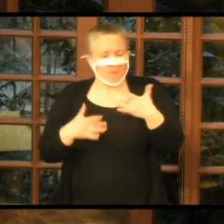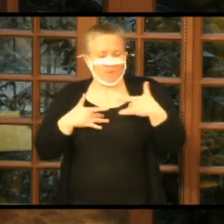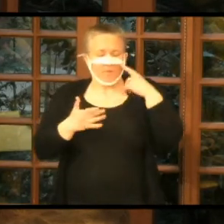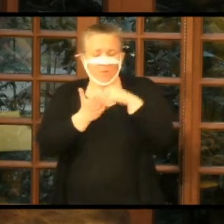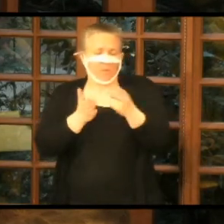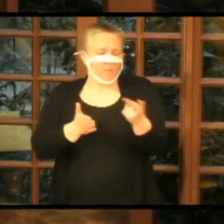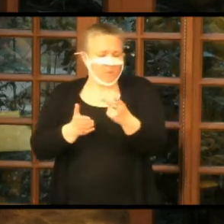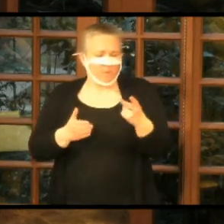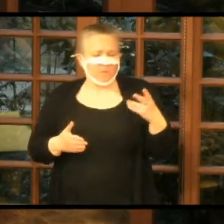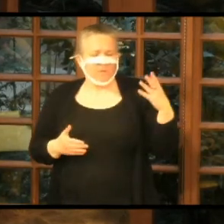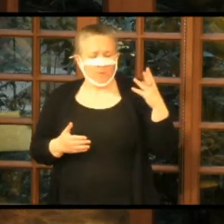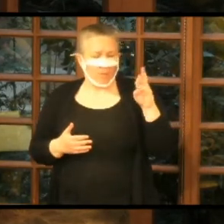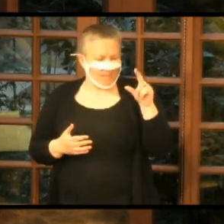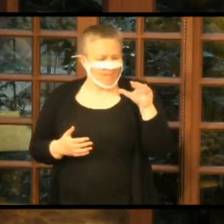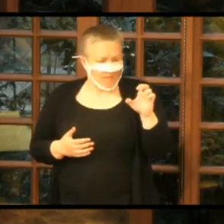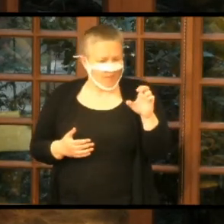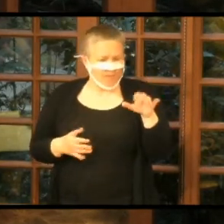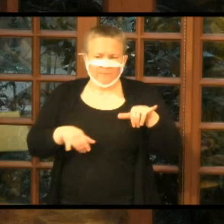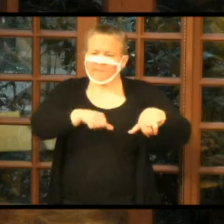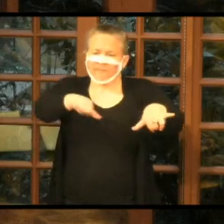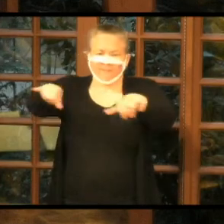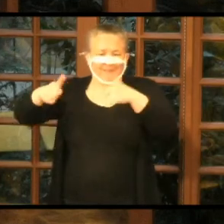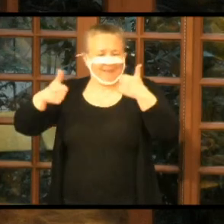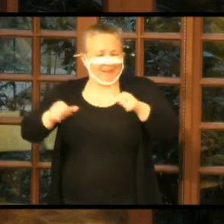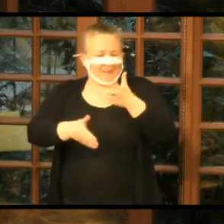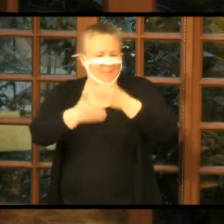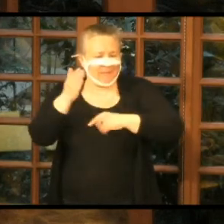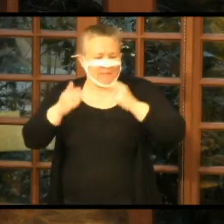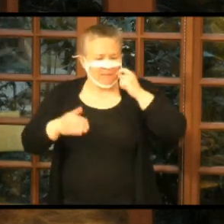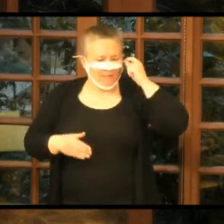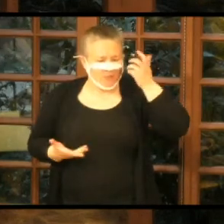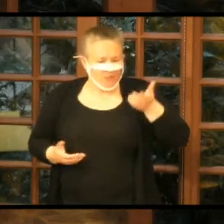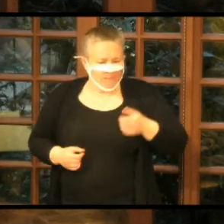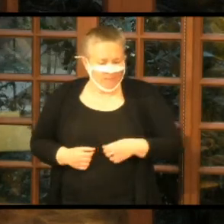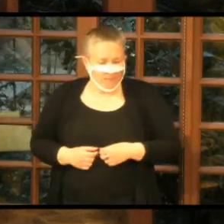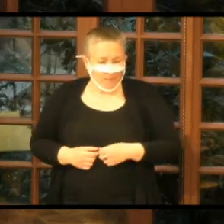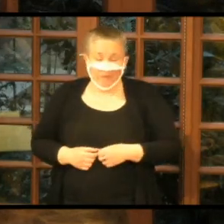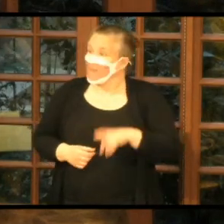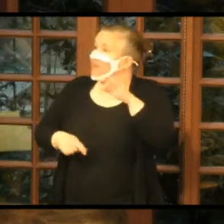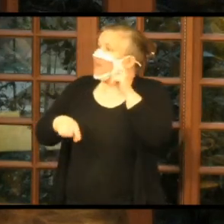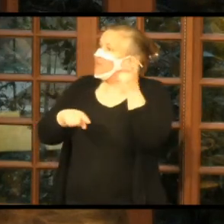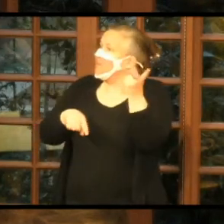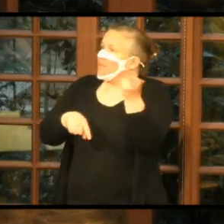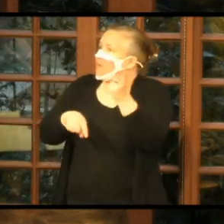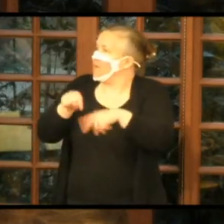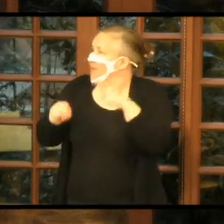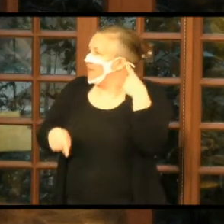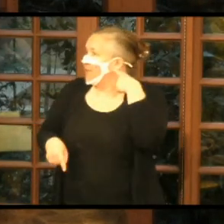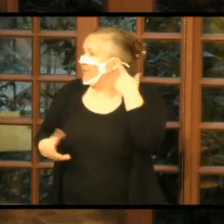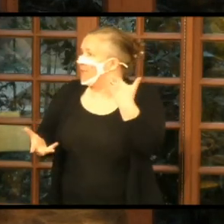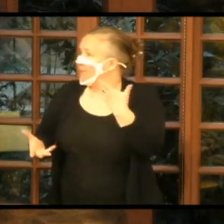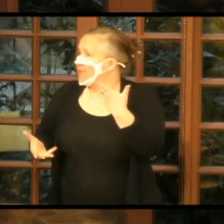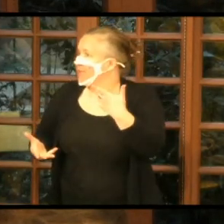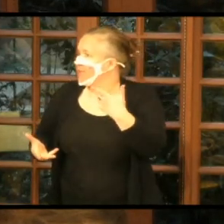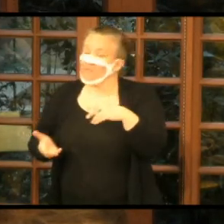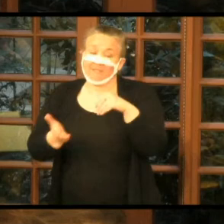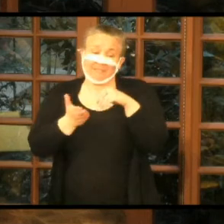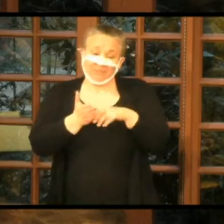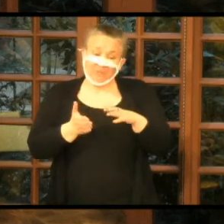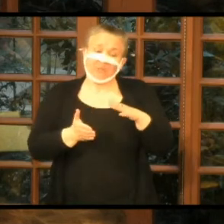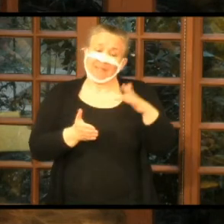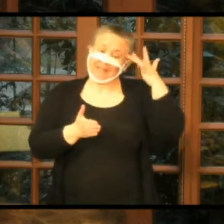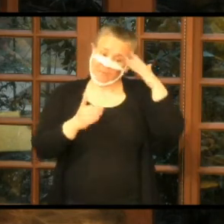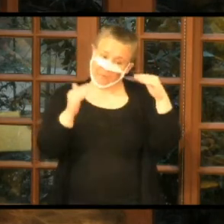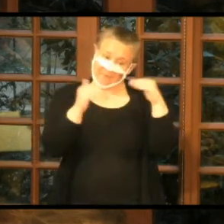students' welfare," she says, "as I would be for any missing teenager. But if they can't hear..." The students are intellectual equals